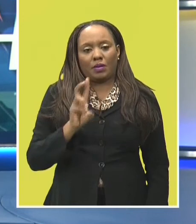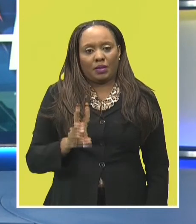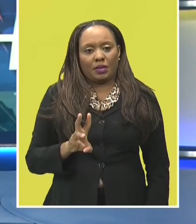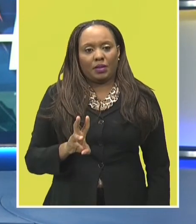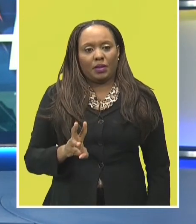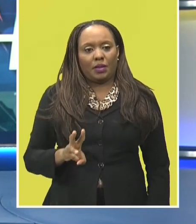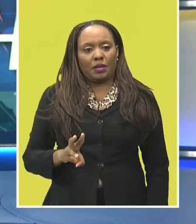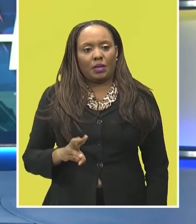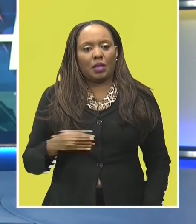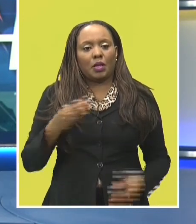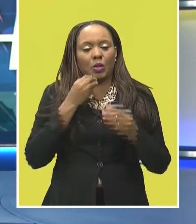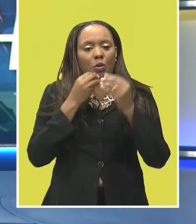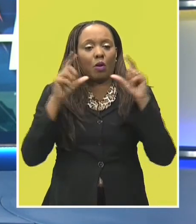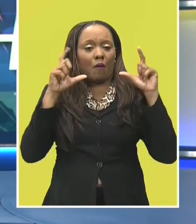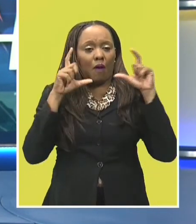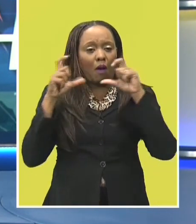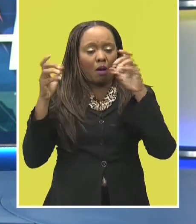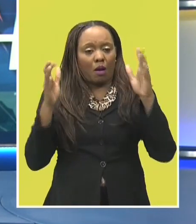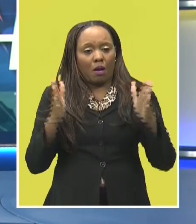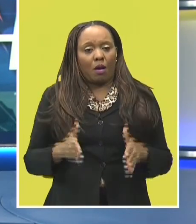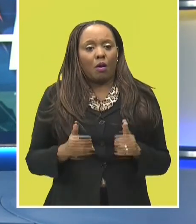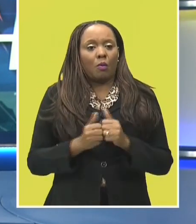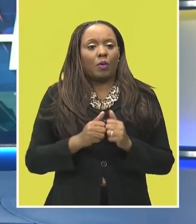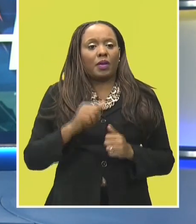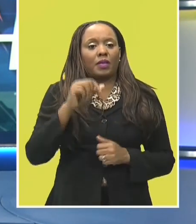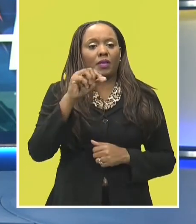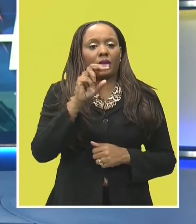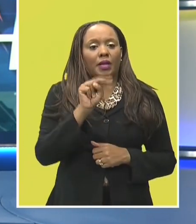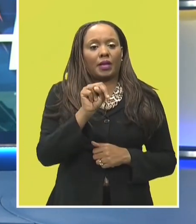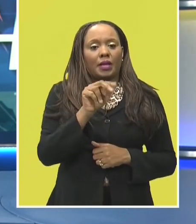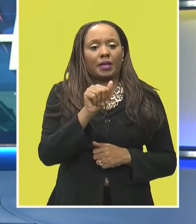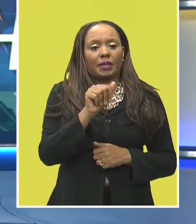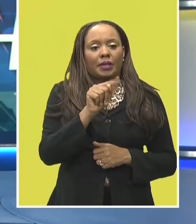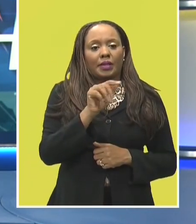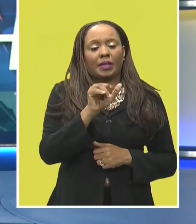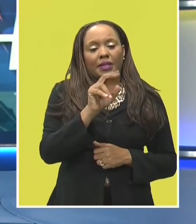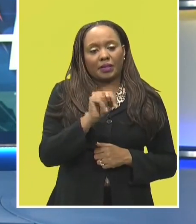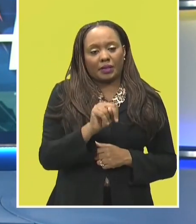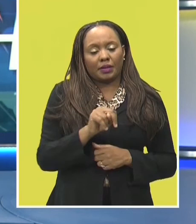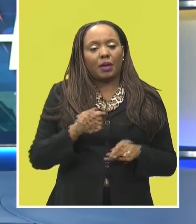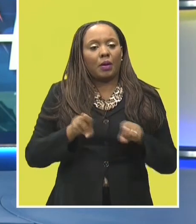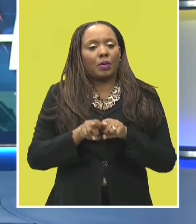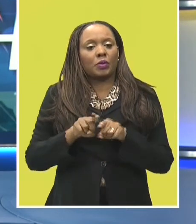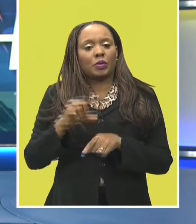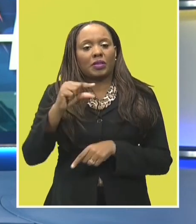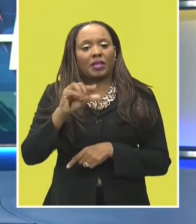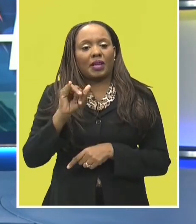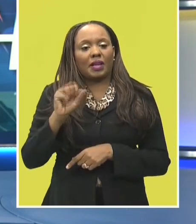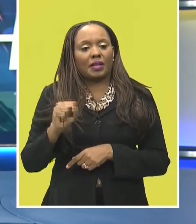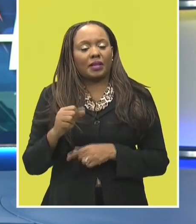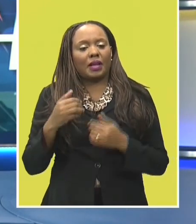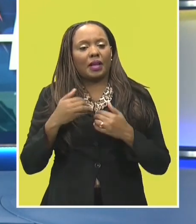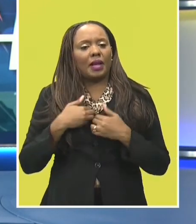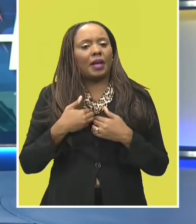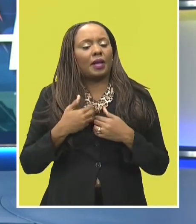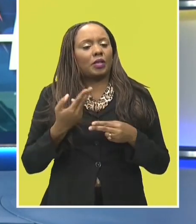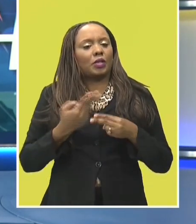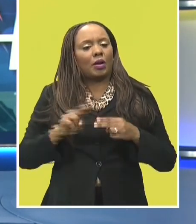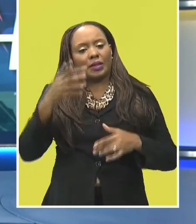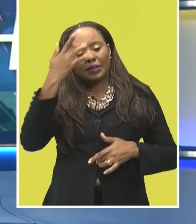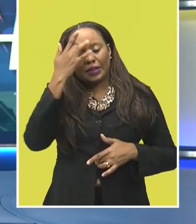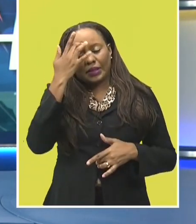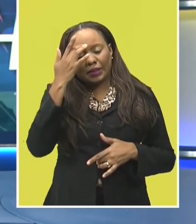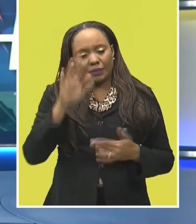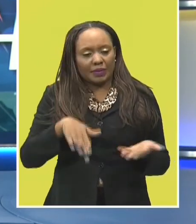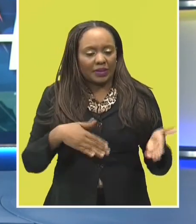with the Nation Publishing Company and later the Government Information Service. Reports are that he died after suffering a brief illness. Public